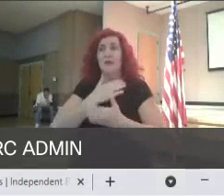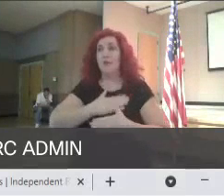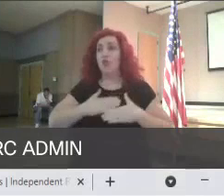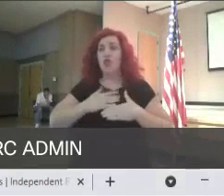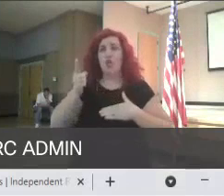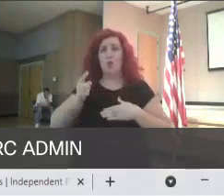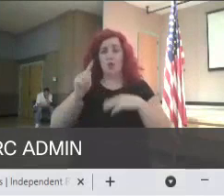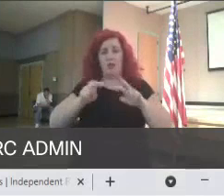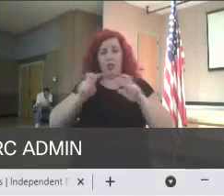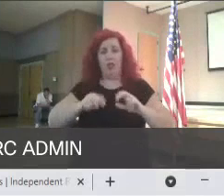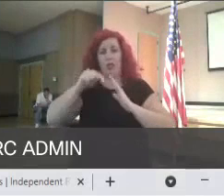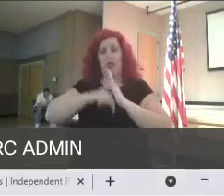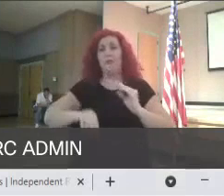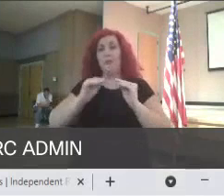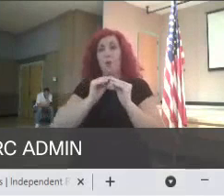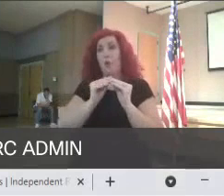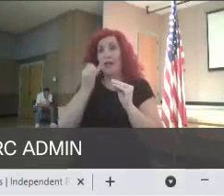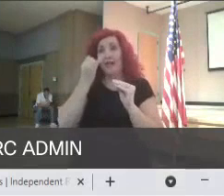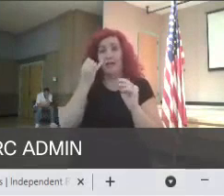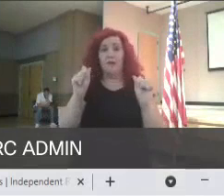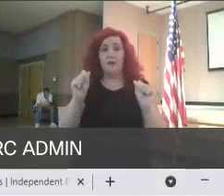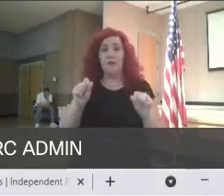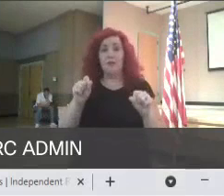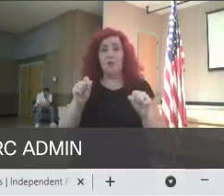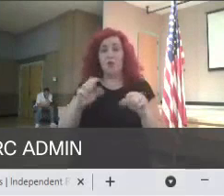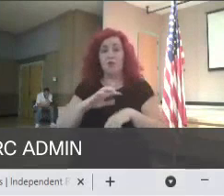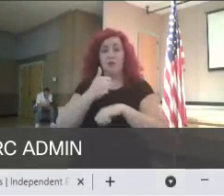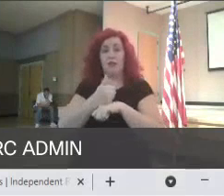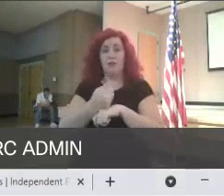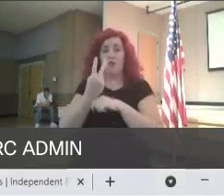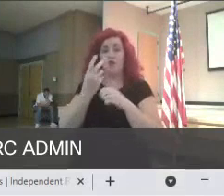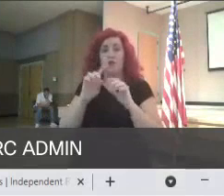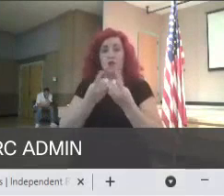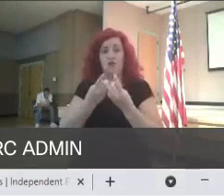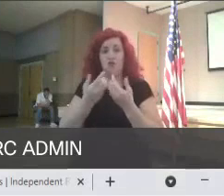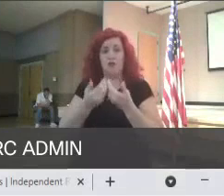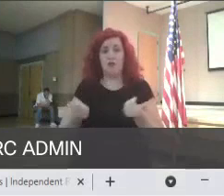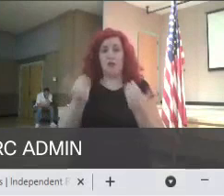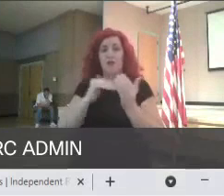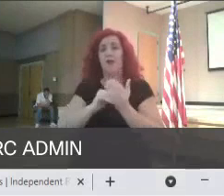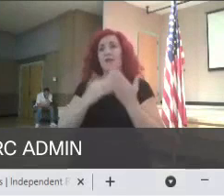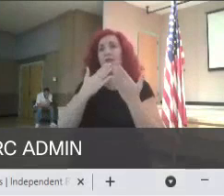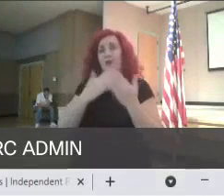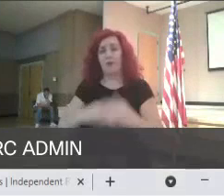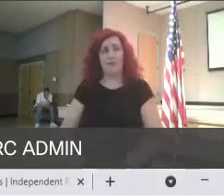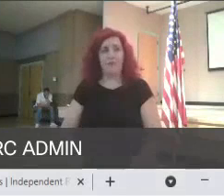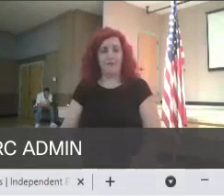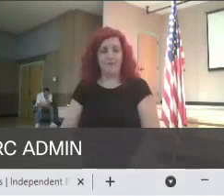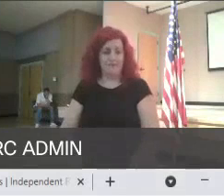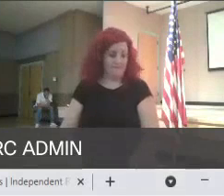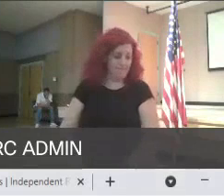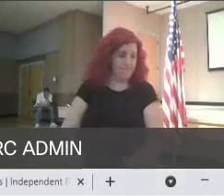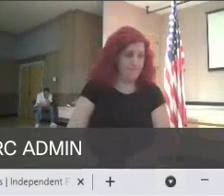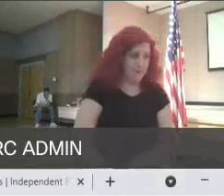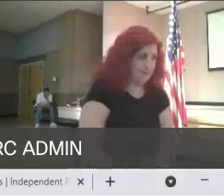into that and, if at all possible, creating those two districts again. Thank you.